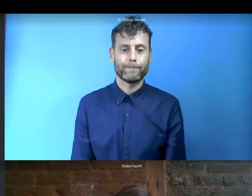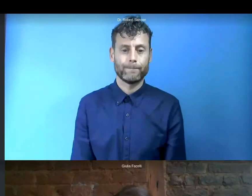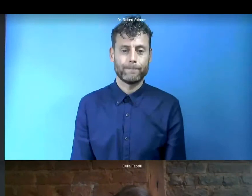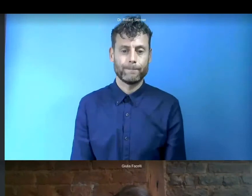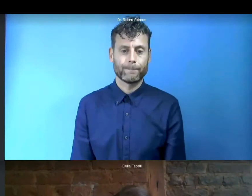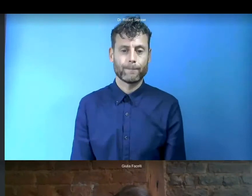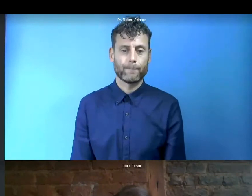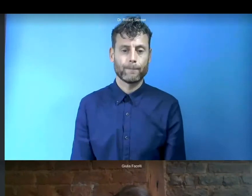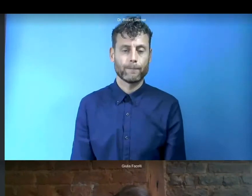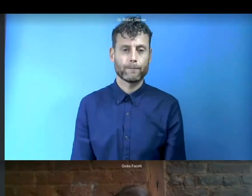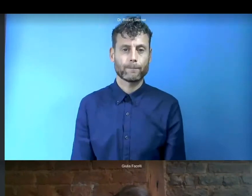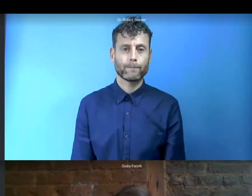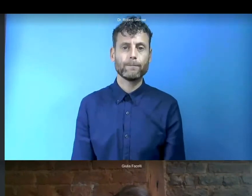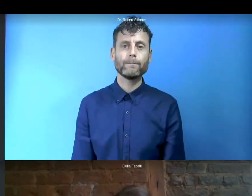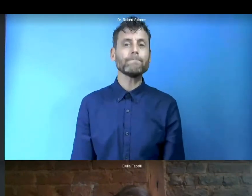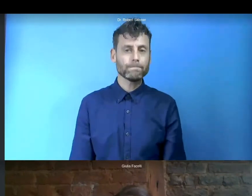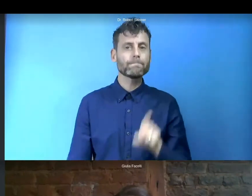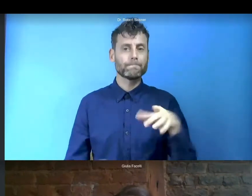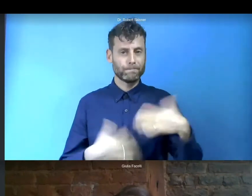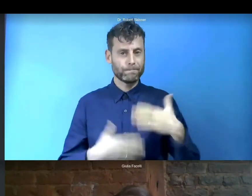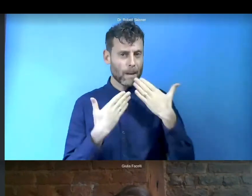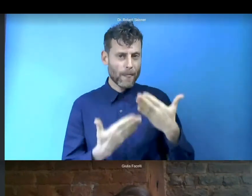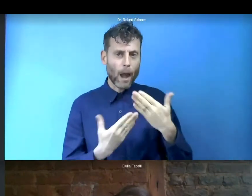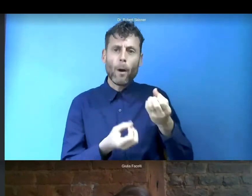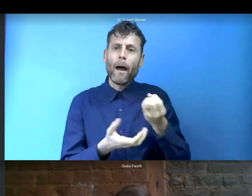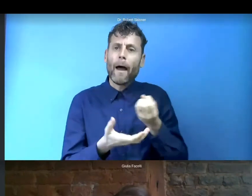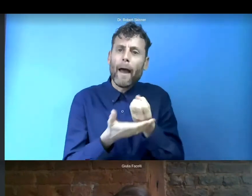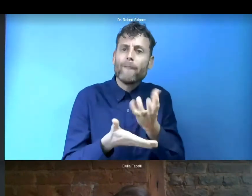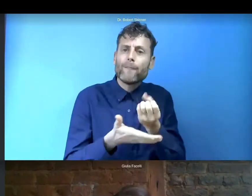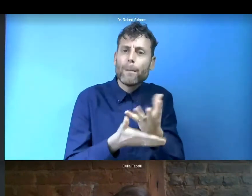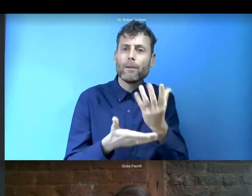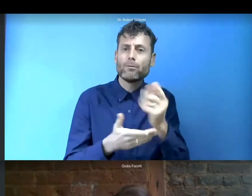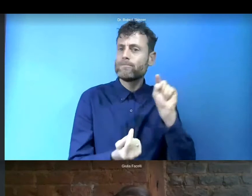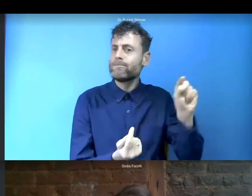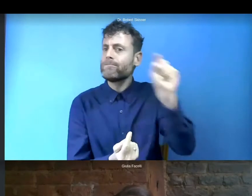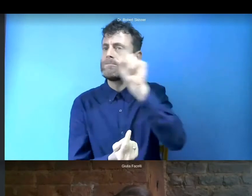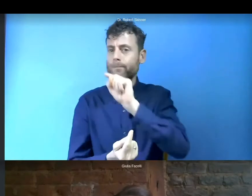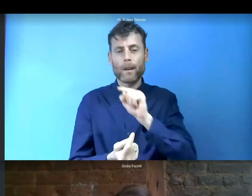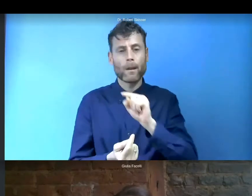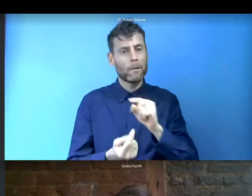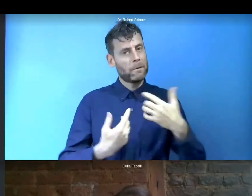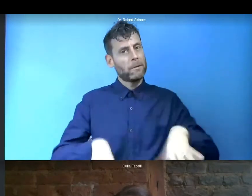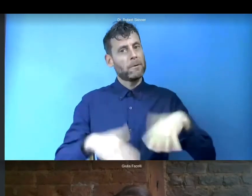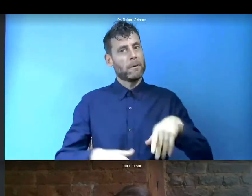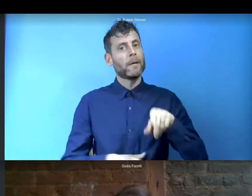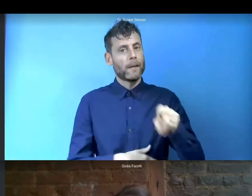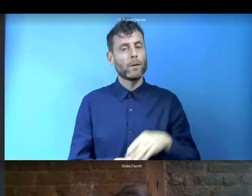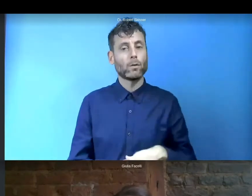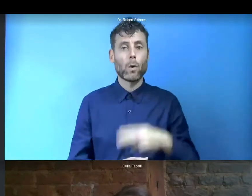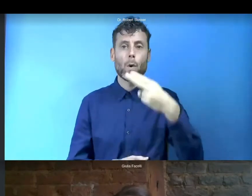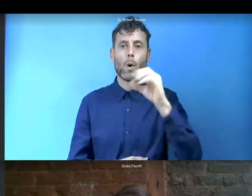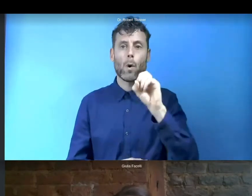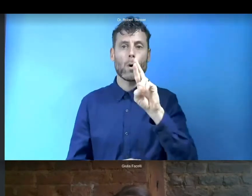Thank you, Christophe. Thank you also for the information that you provided. And I think indeed that Horizon can be